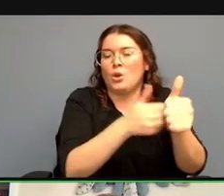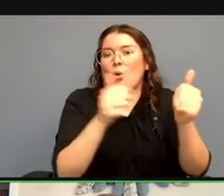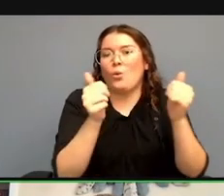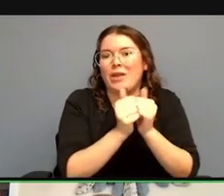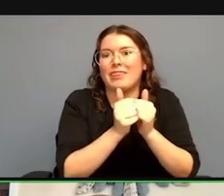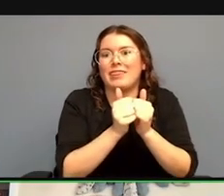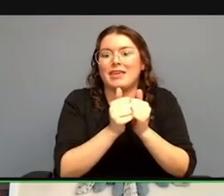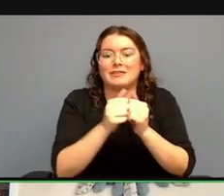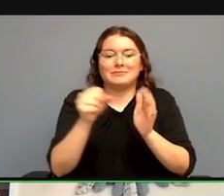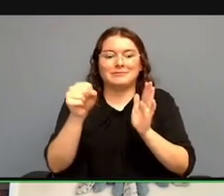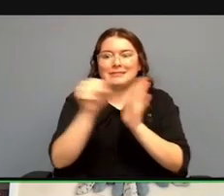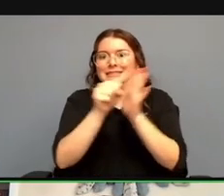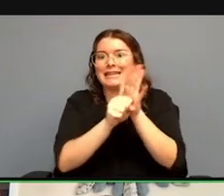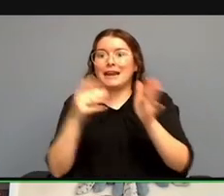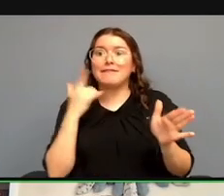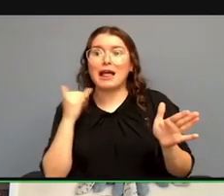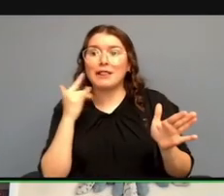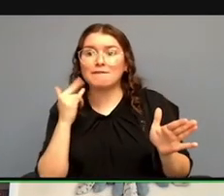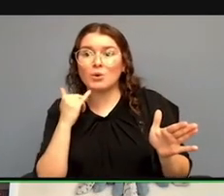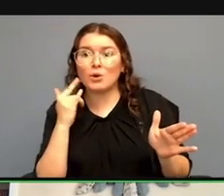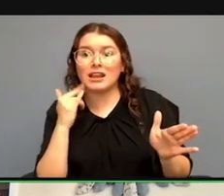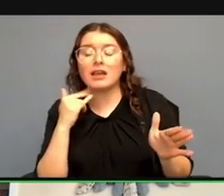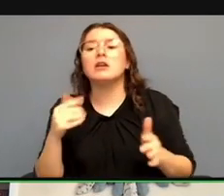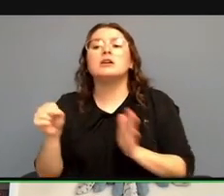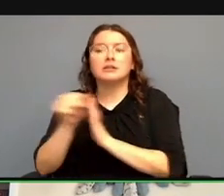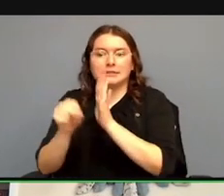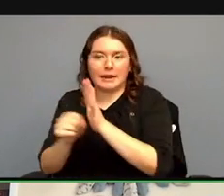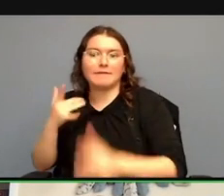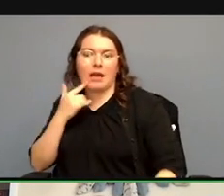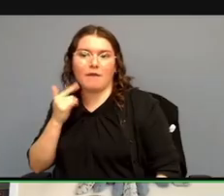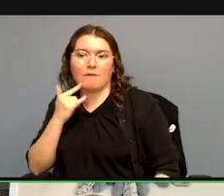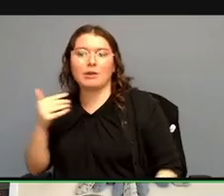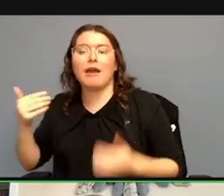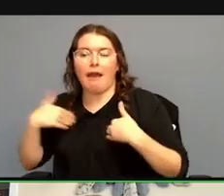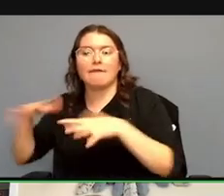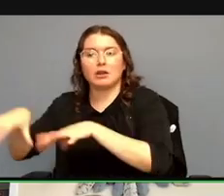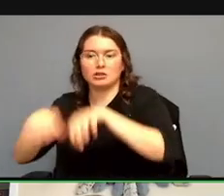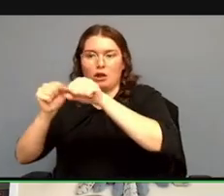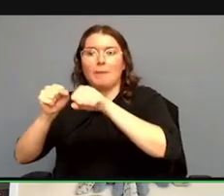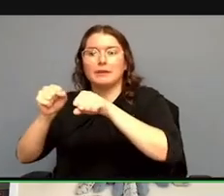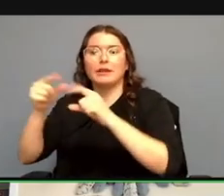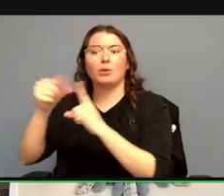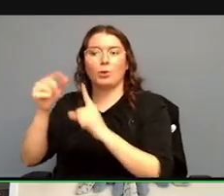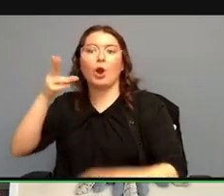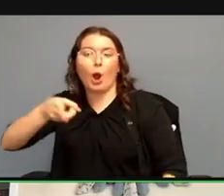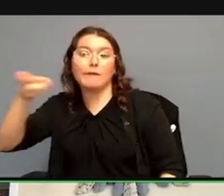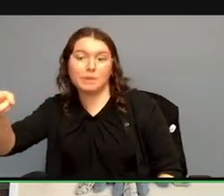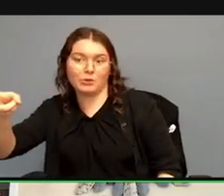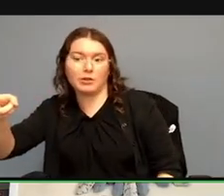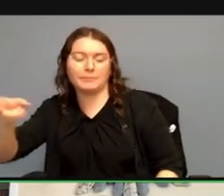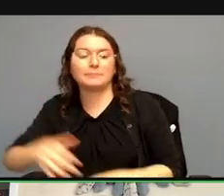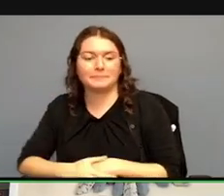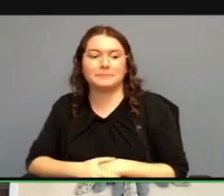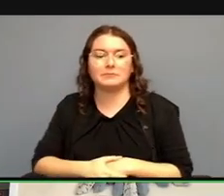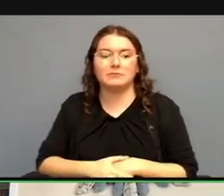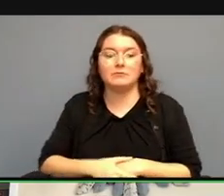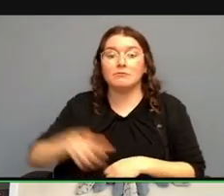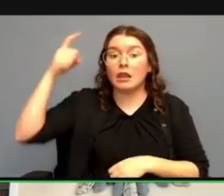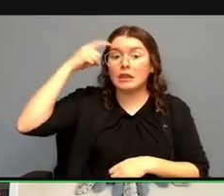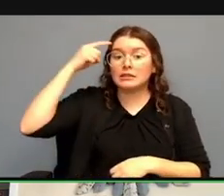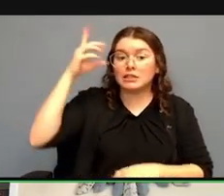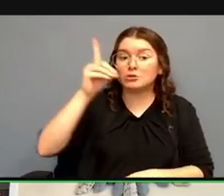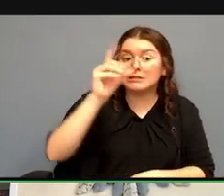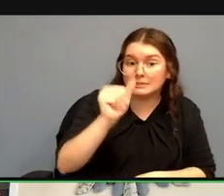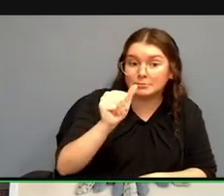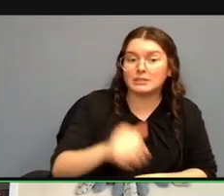the state of California yet, but the state of California has adopted the term hard of hearing. Intellectual